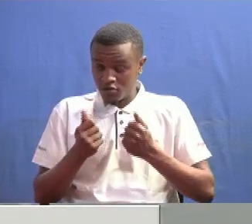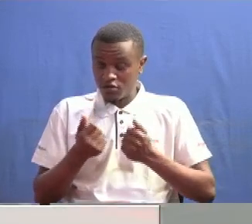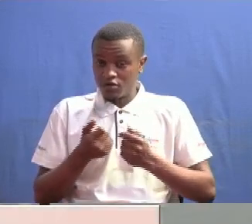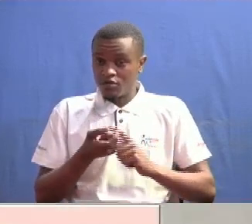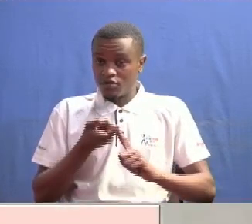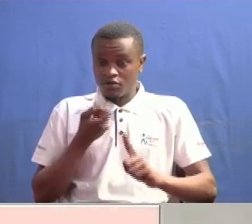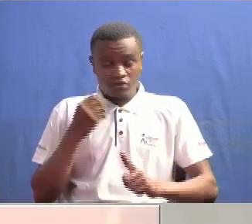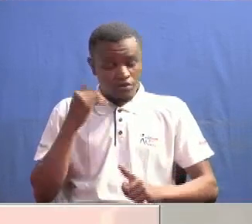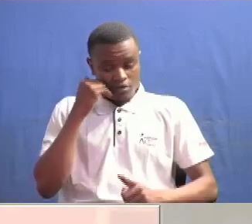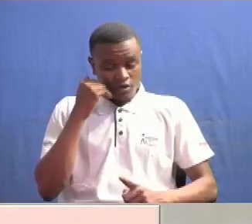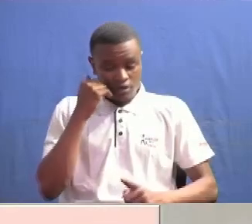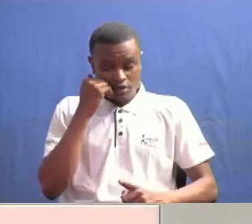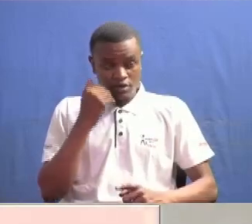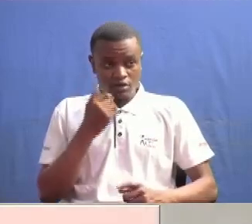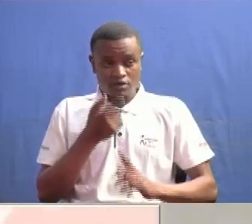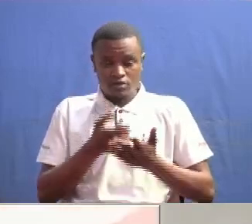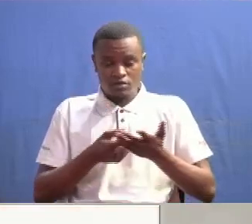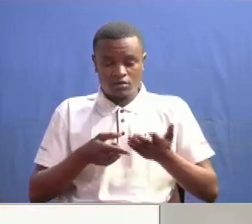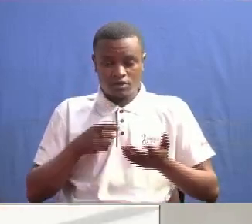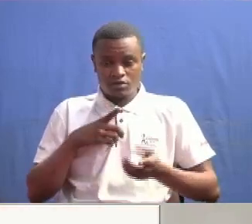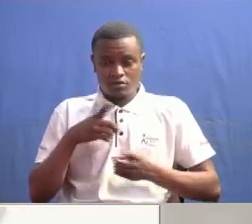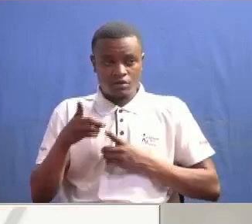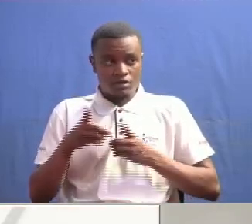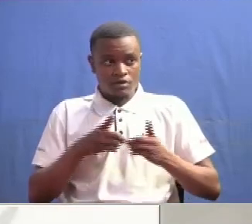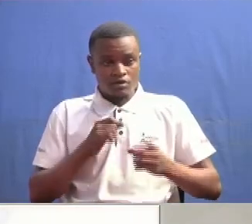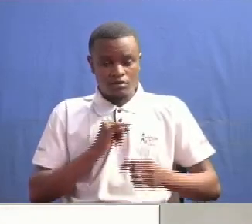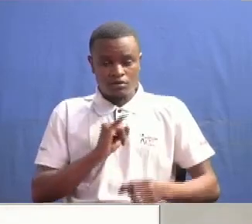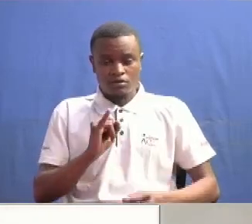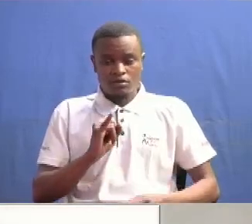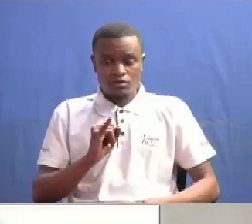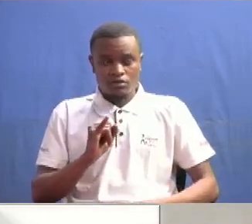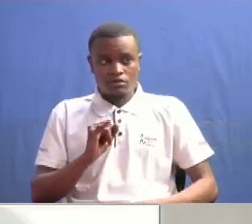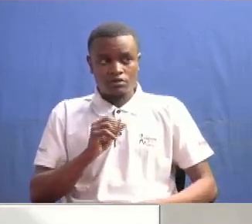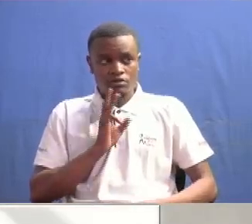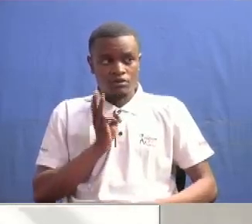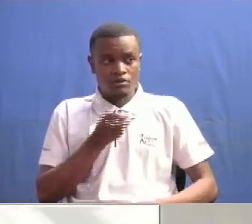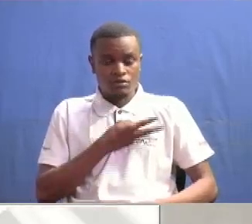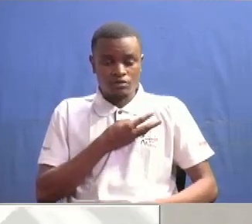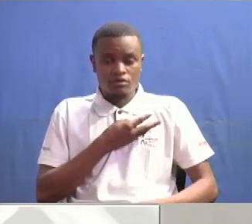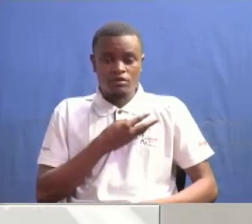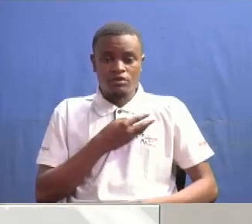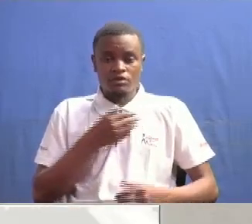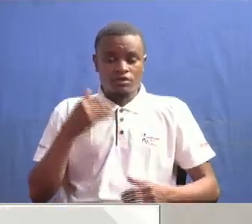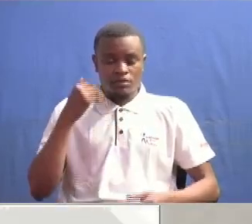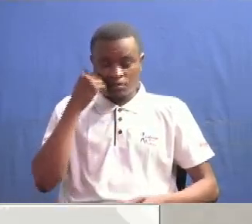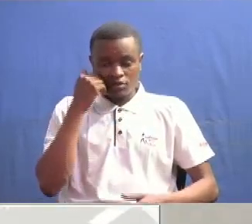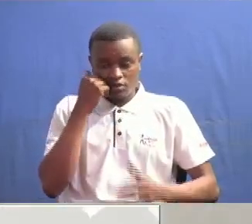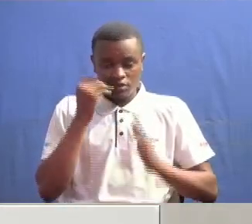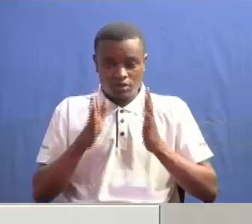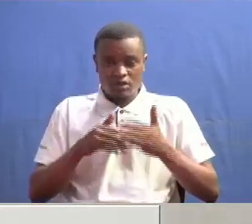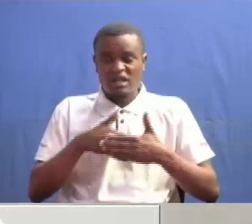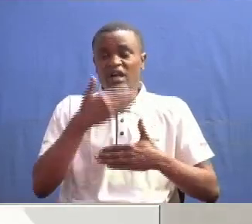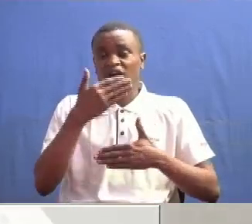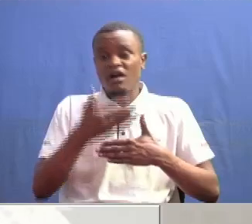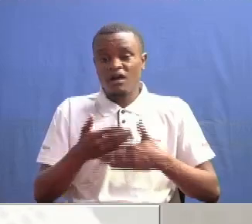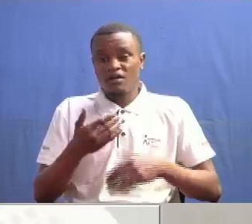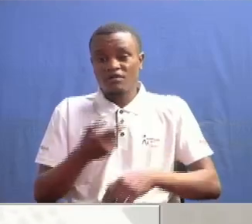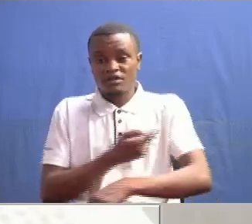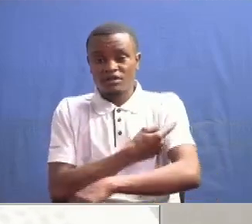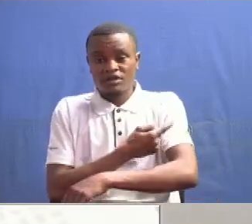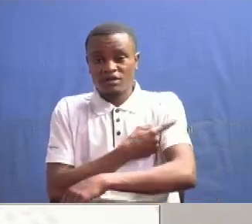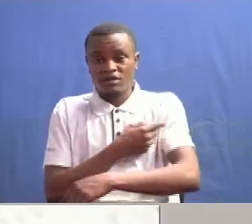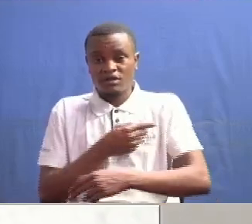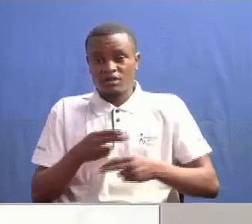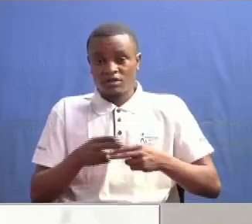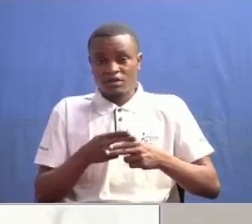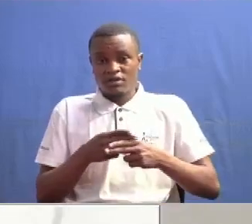infections. What we do is for these patients, after treatment, as soon as possible, we ask